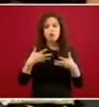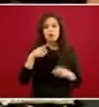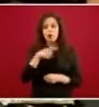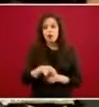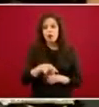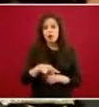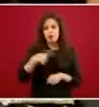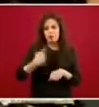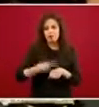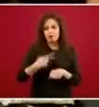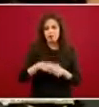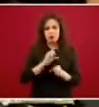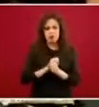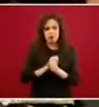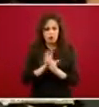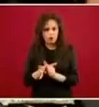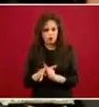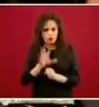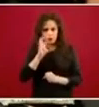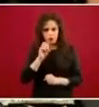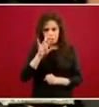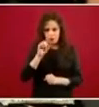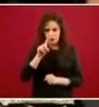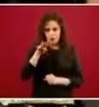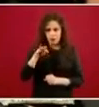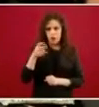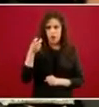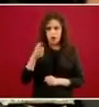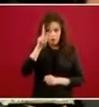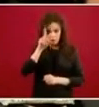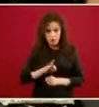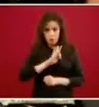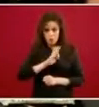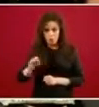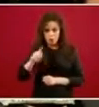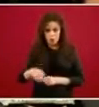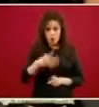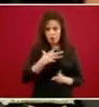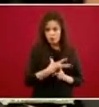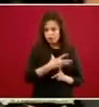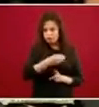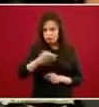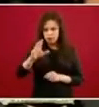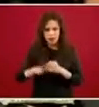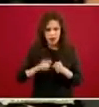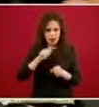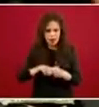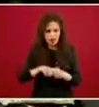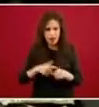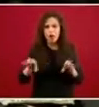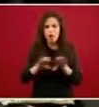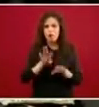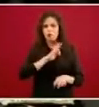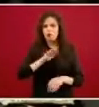that at least 6 felines tested positive for COVID-19.